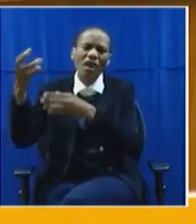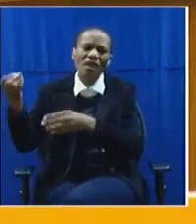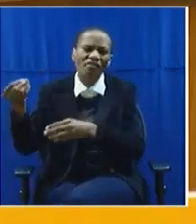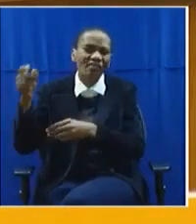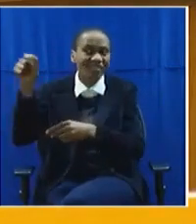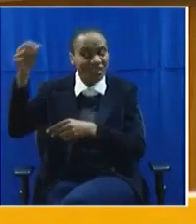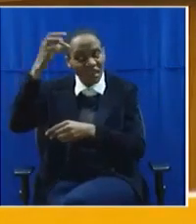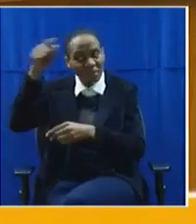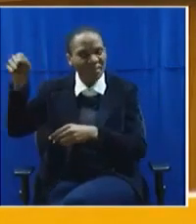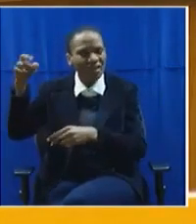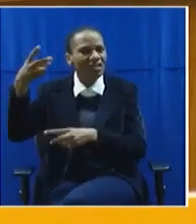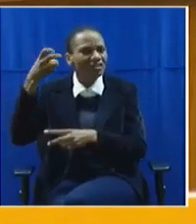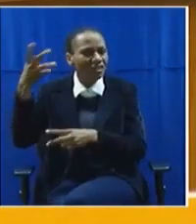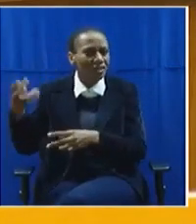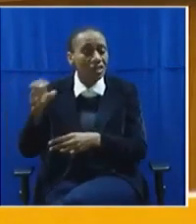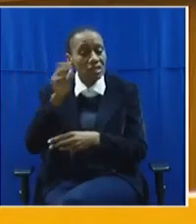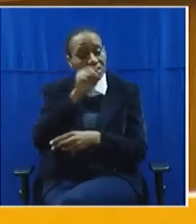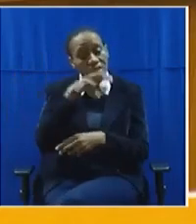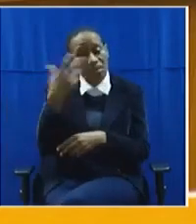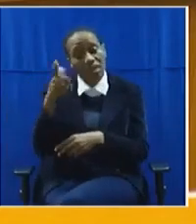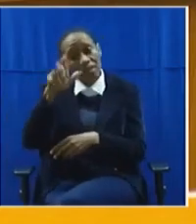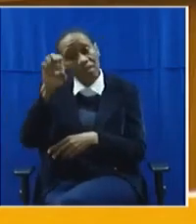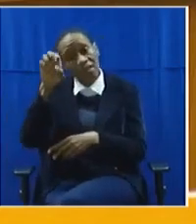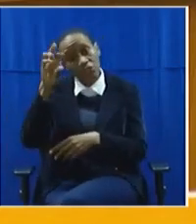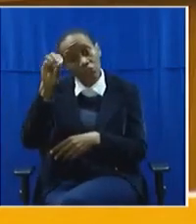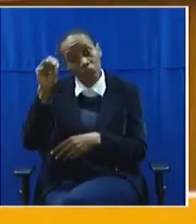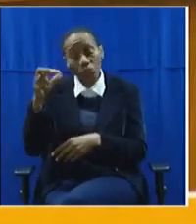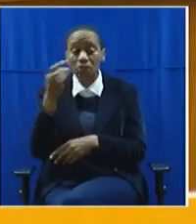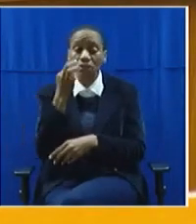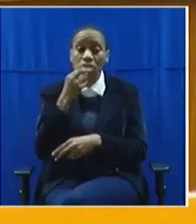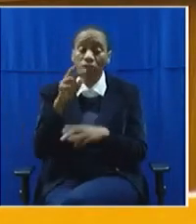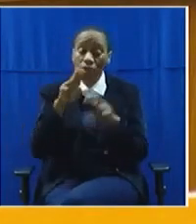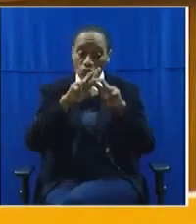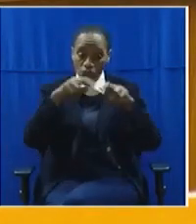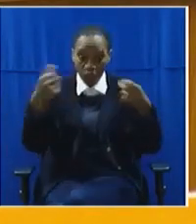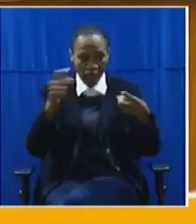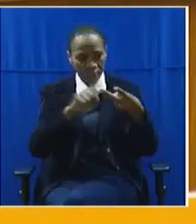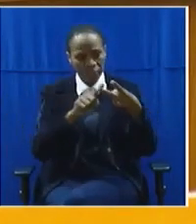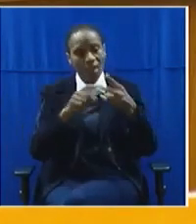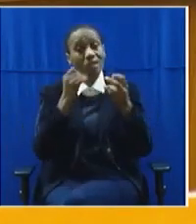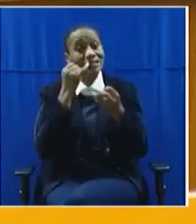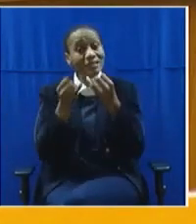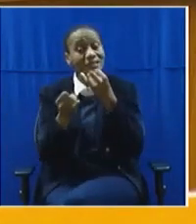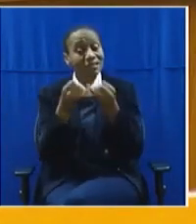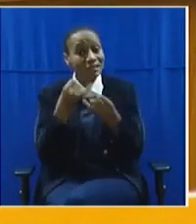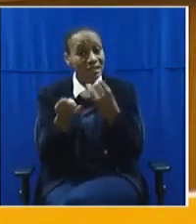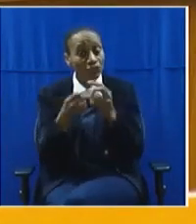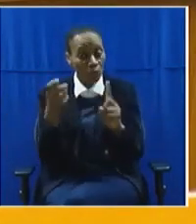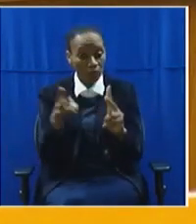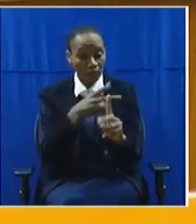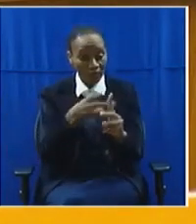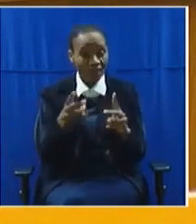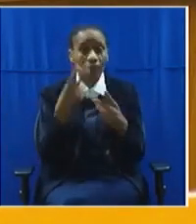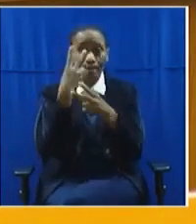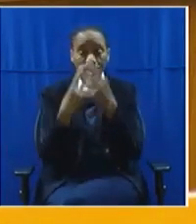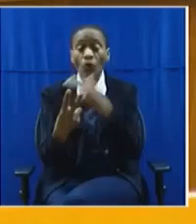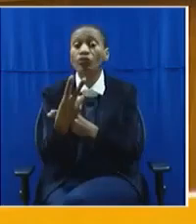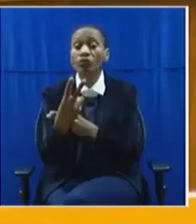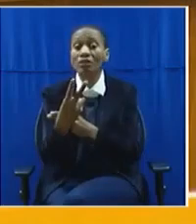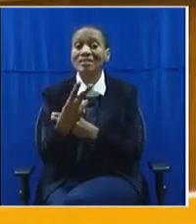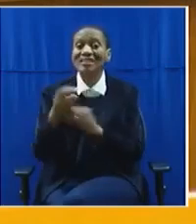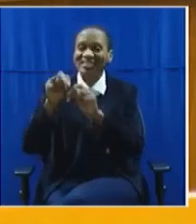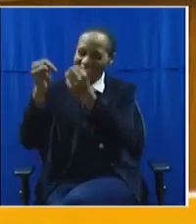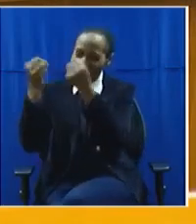listened. Sierra Leone's president recently declared rape and sexual violence a national emergency in his country.